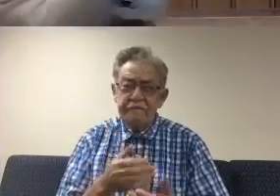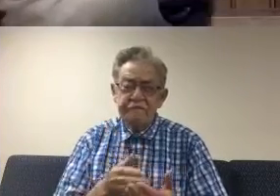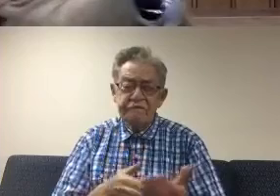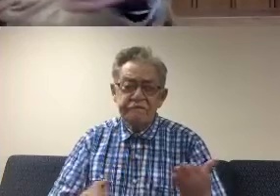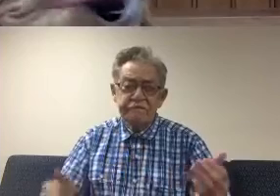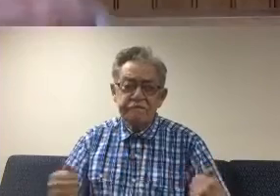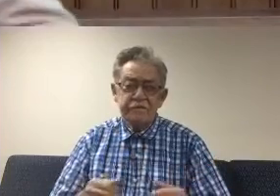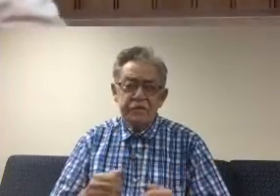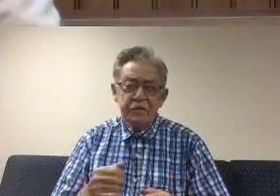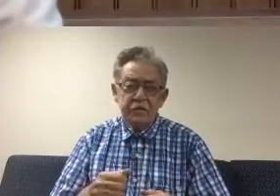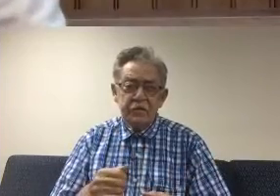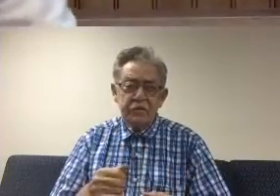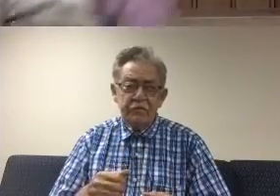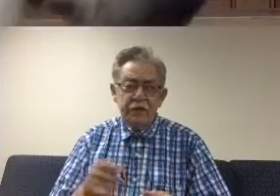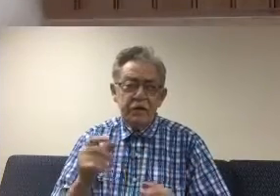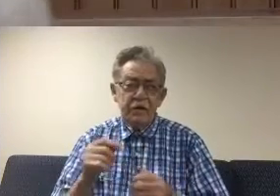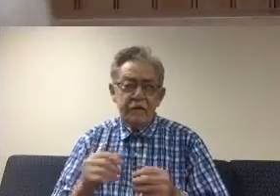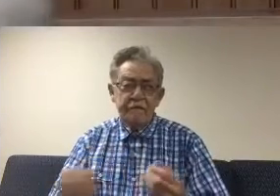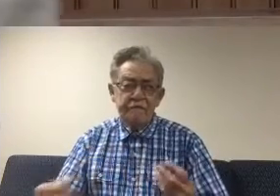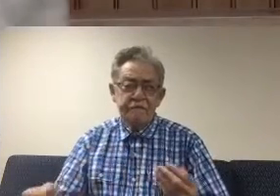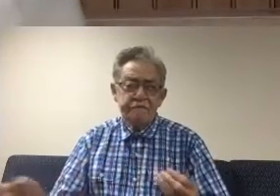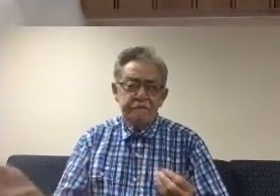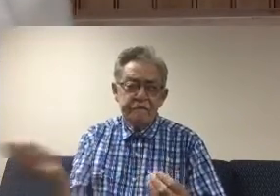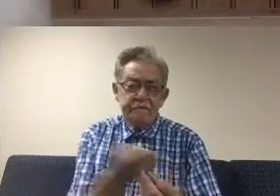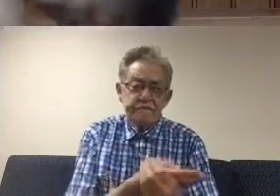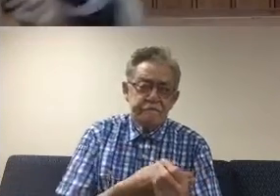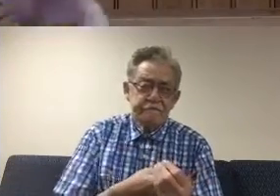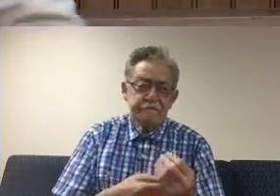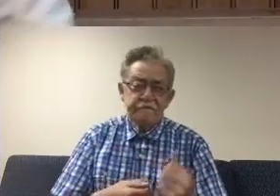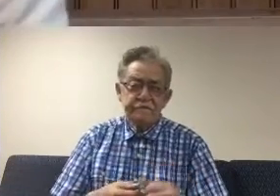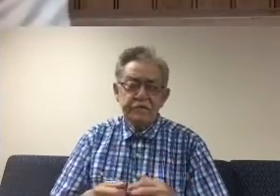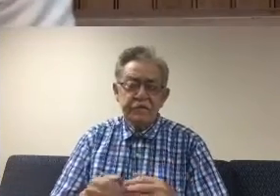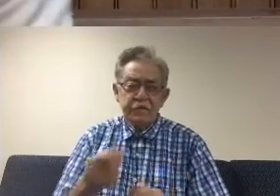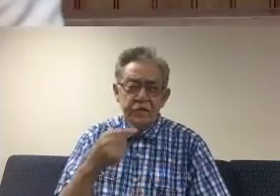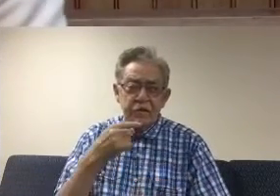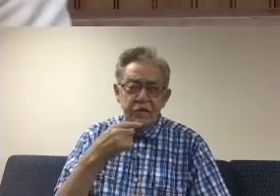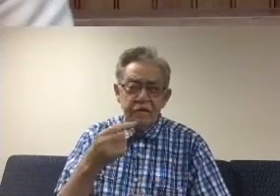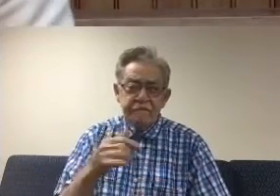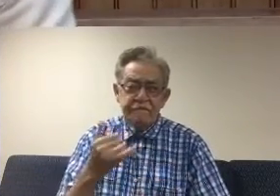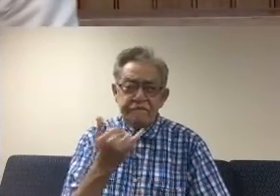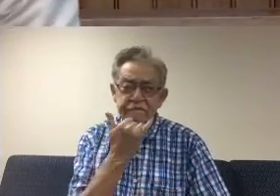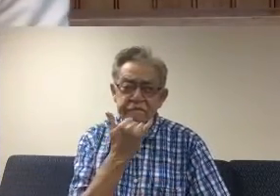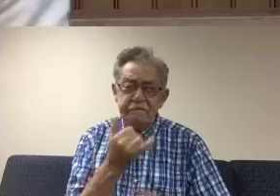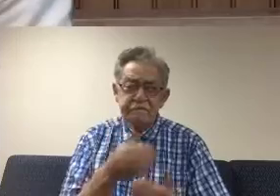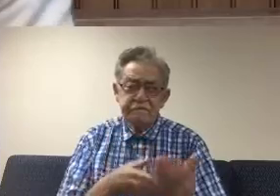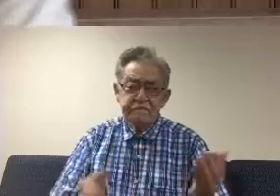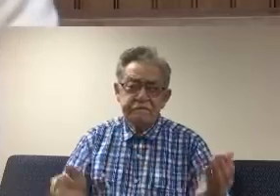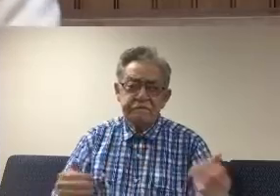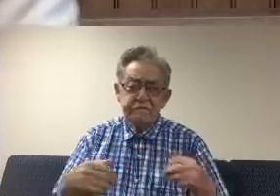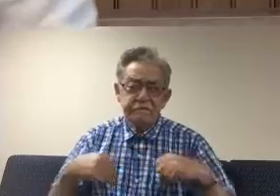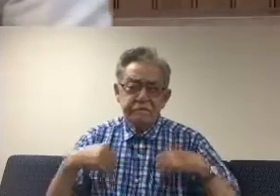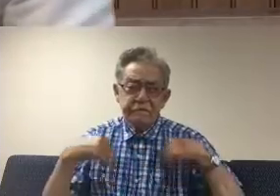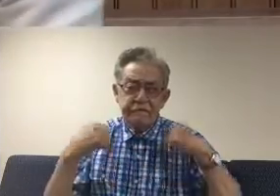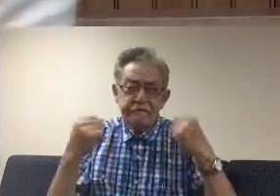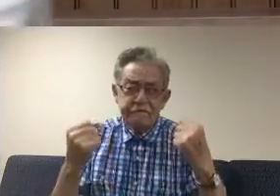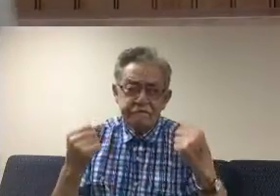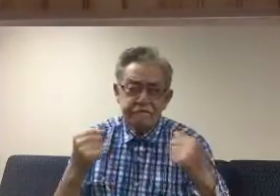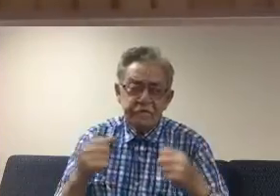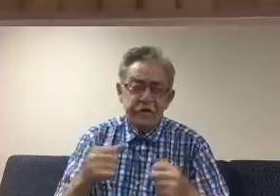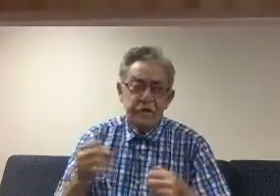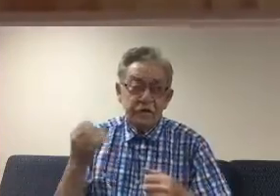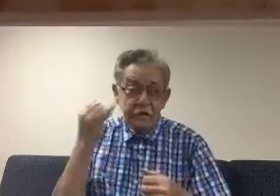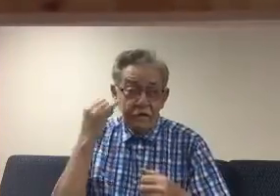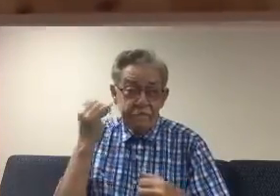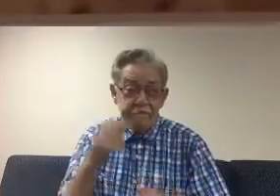it makes people look good to fire you because it makes them seem more accepted, that you'll have boldness. That if you're retired